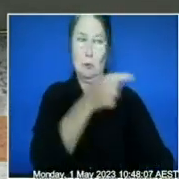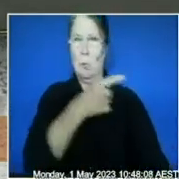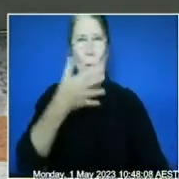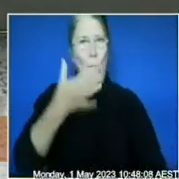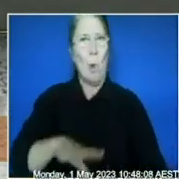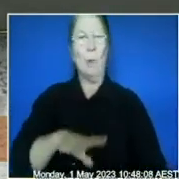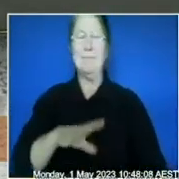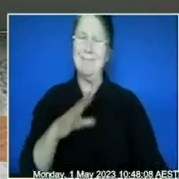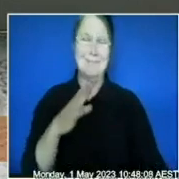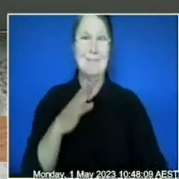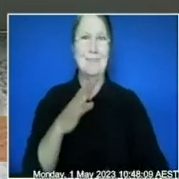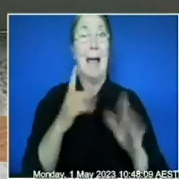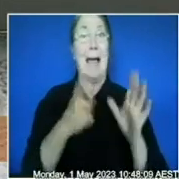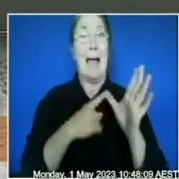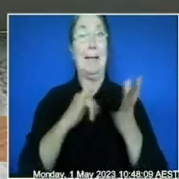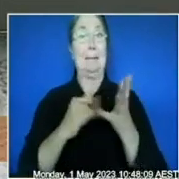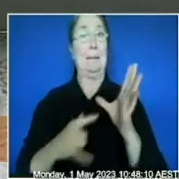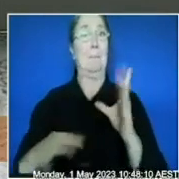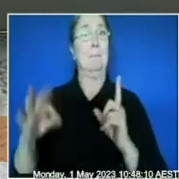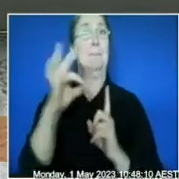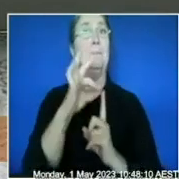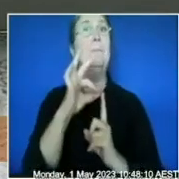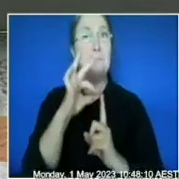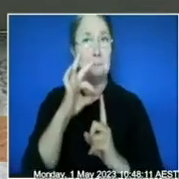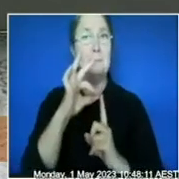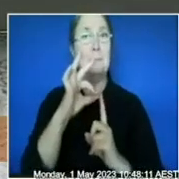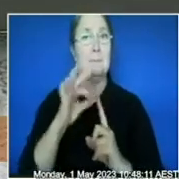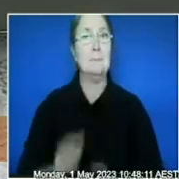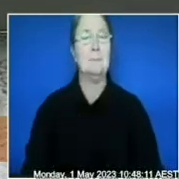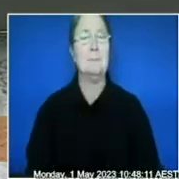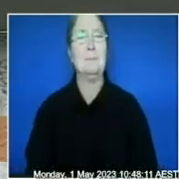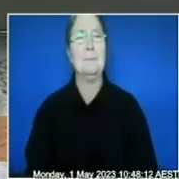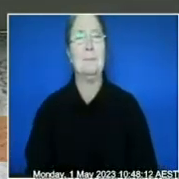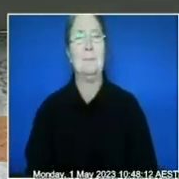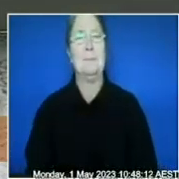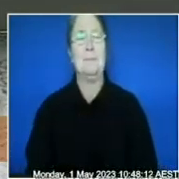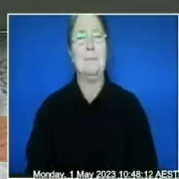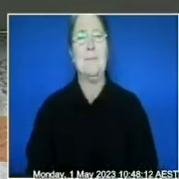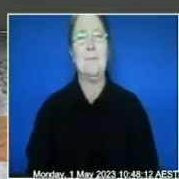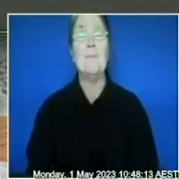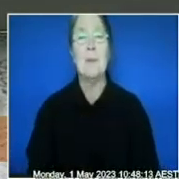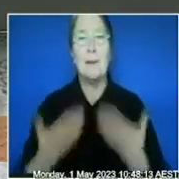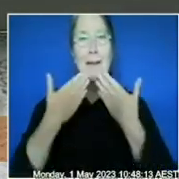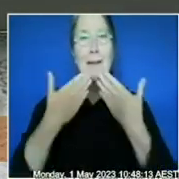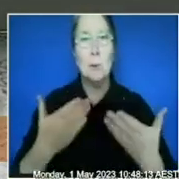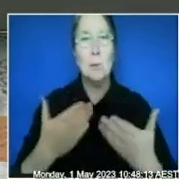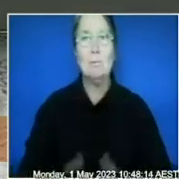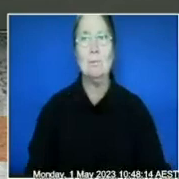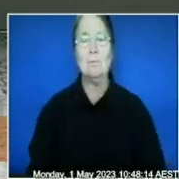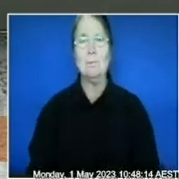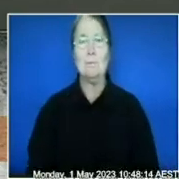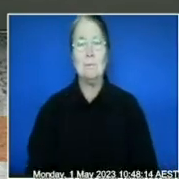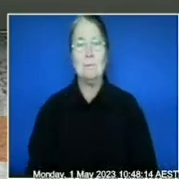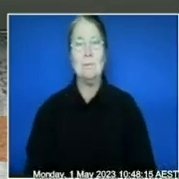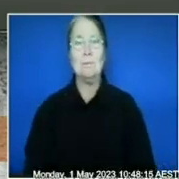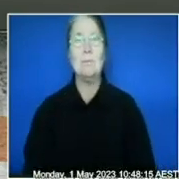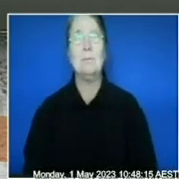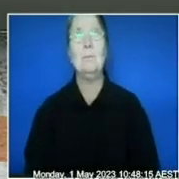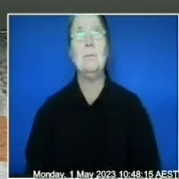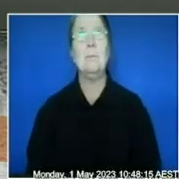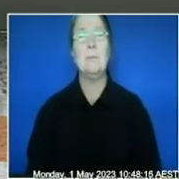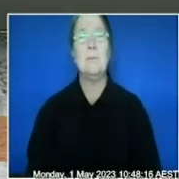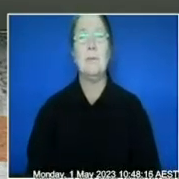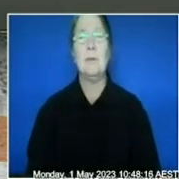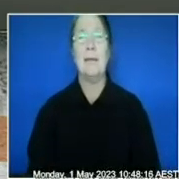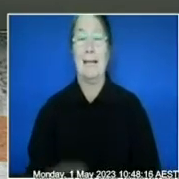Thank you. I'll just finish off this topic and then I have a proposal for how to go back to my previous questions.